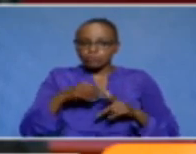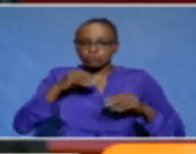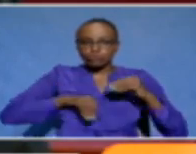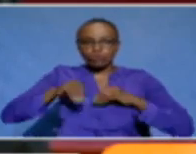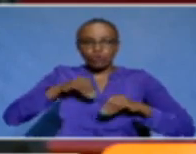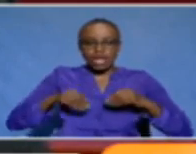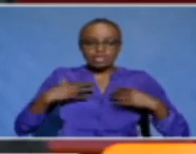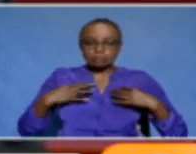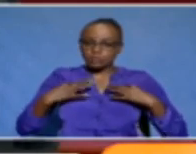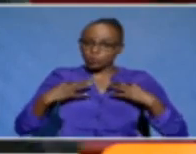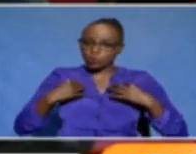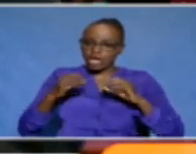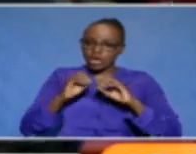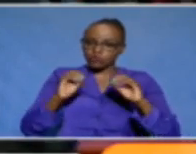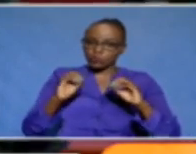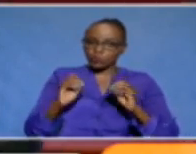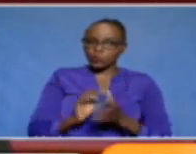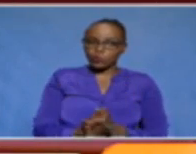corrupt.